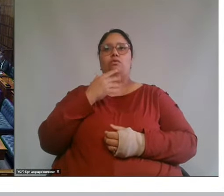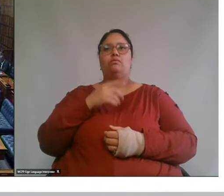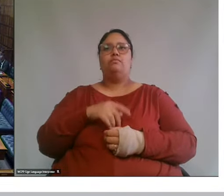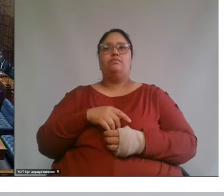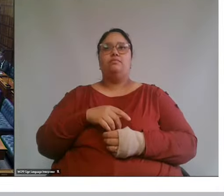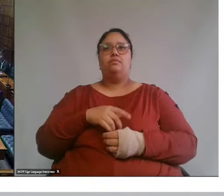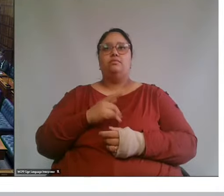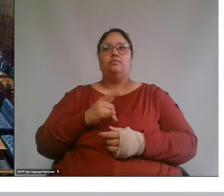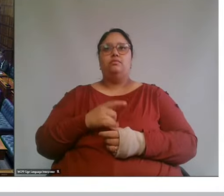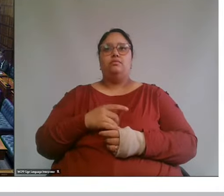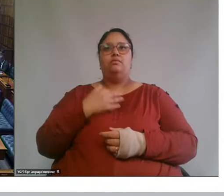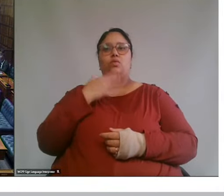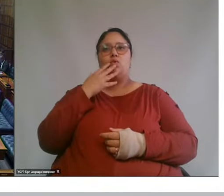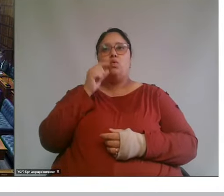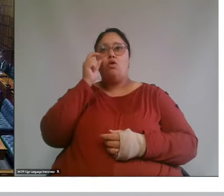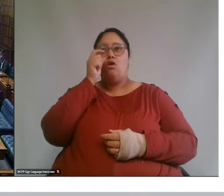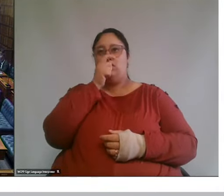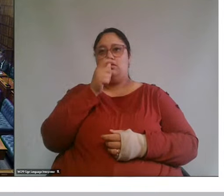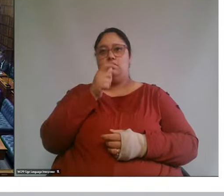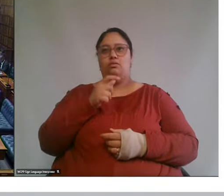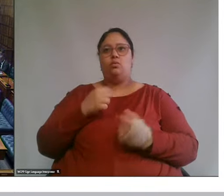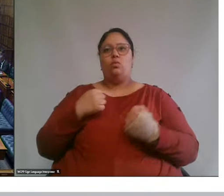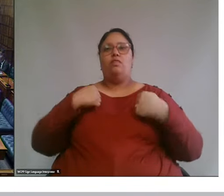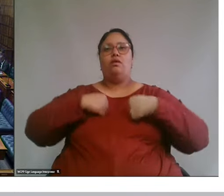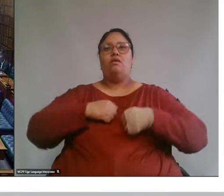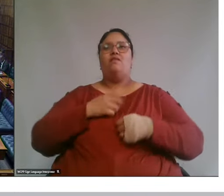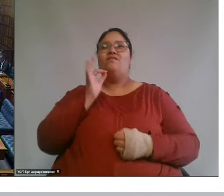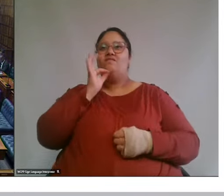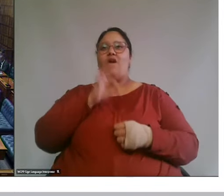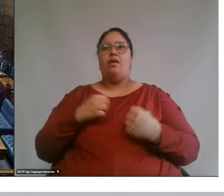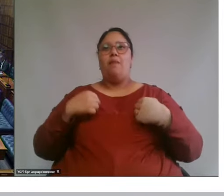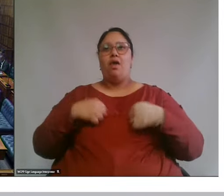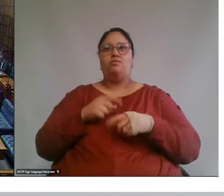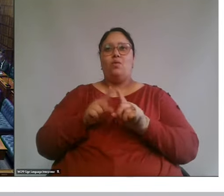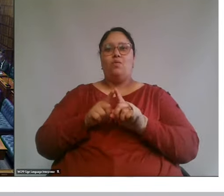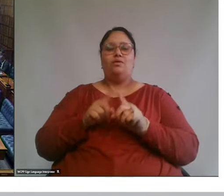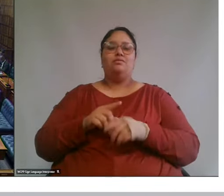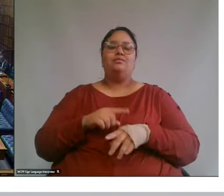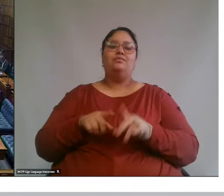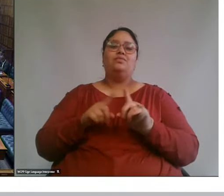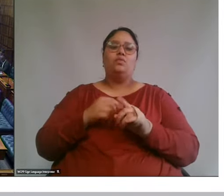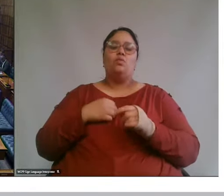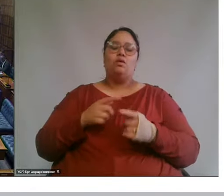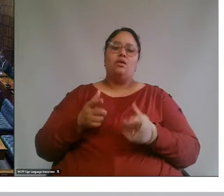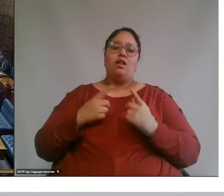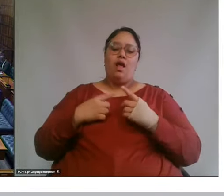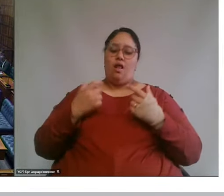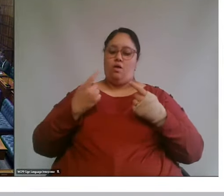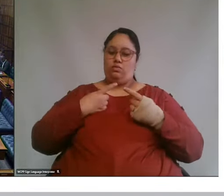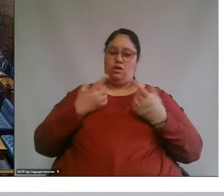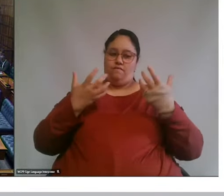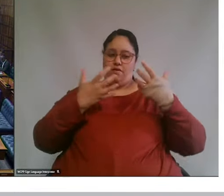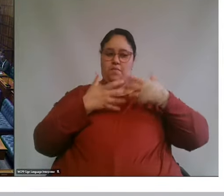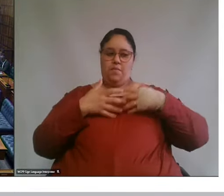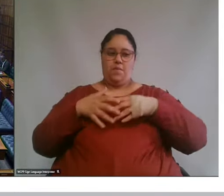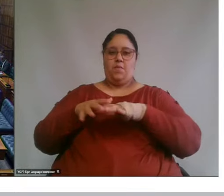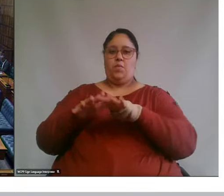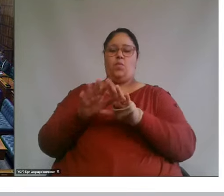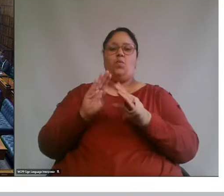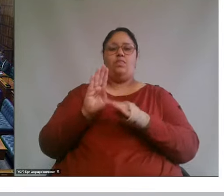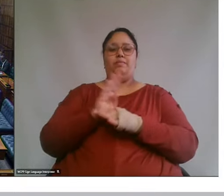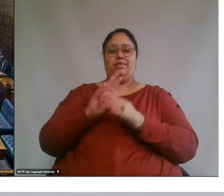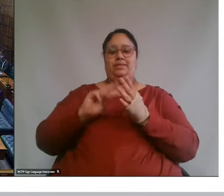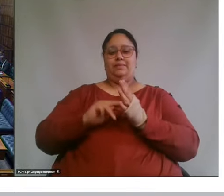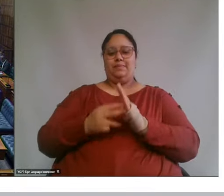year for for the Free Port of Sana um we have allowed ourselves and um our corporate plan we've aligned that to to be